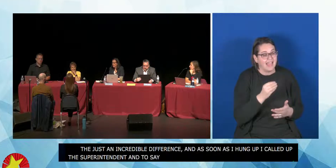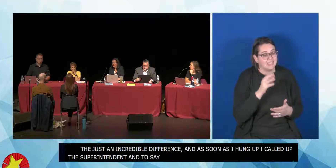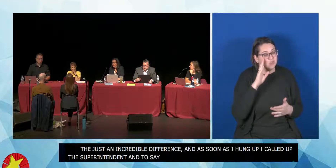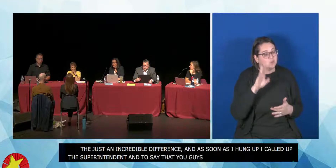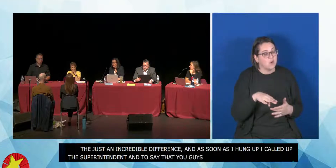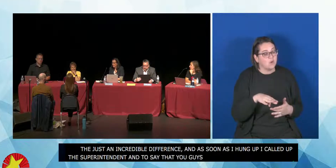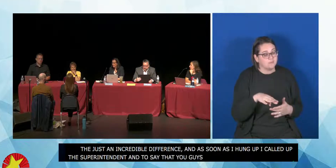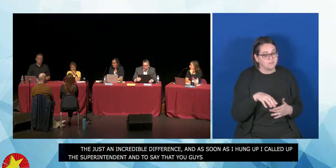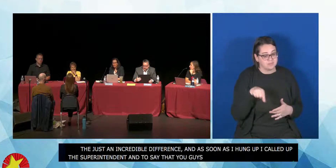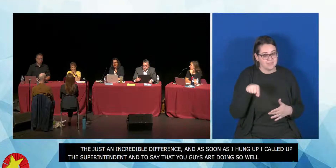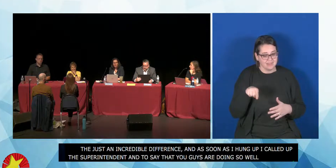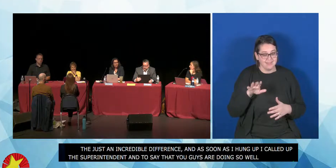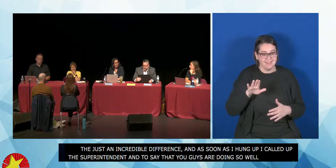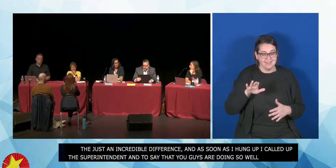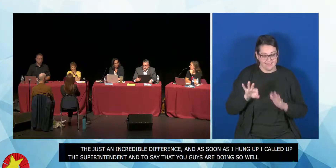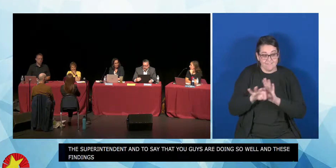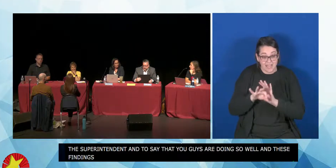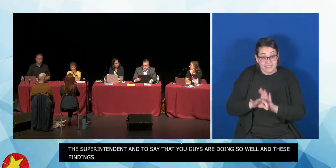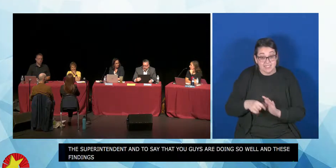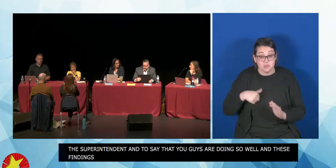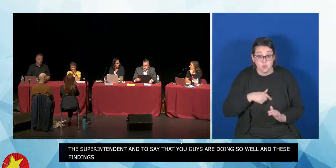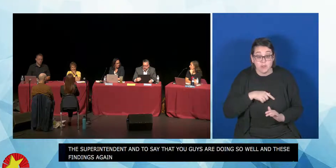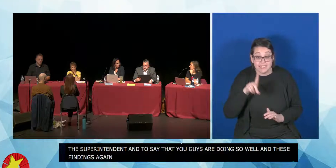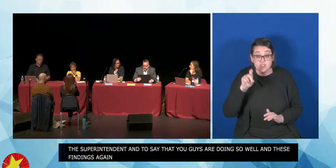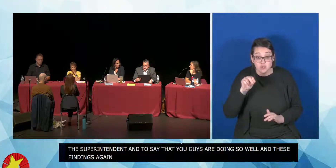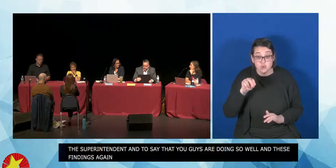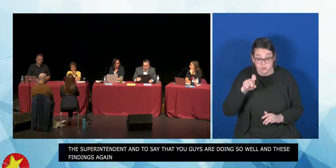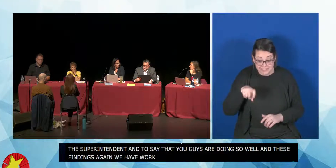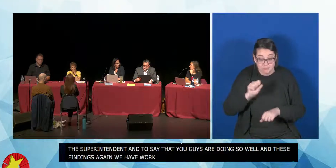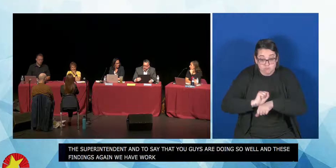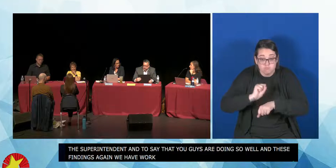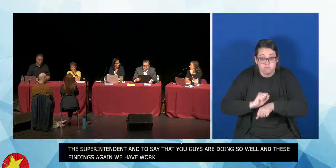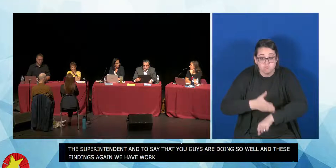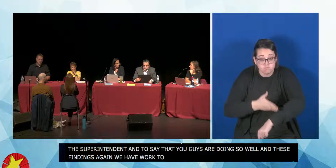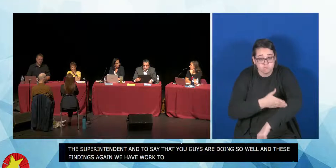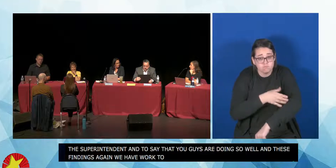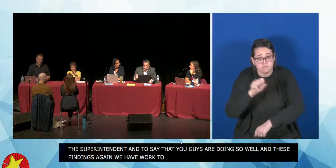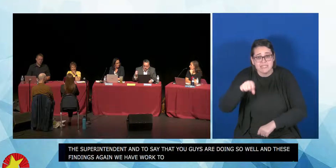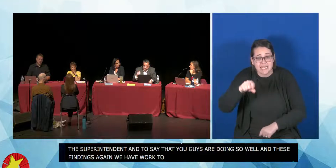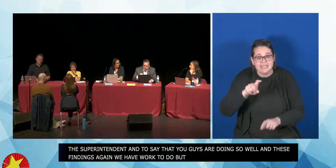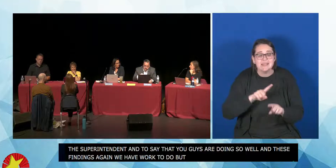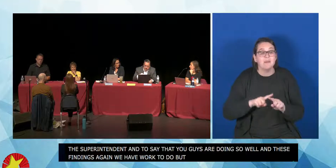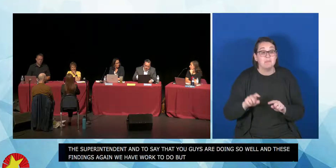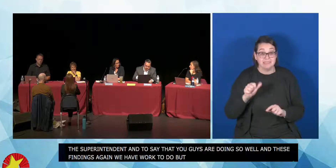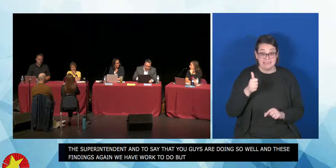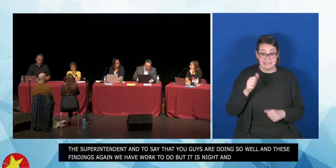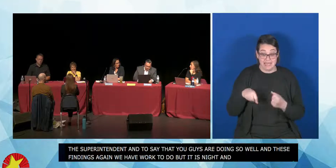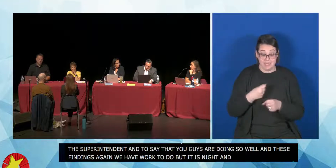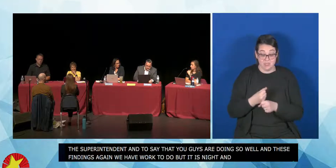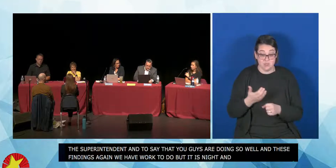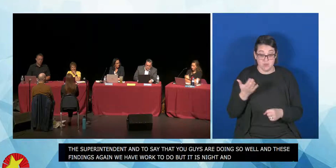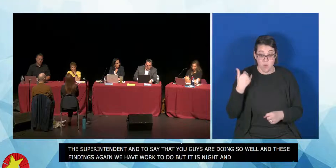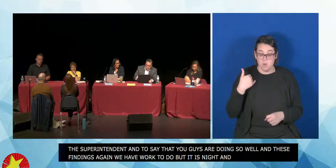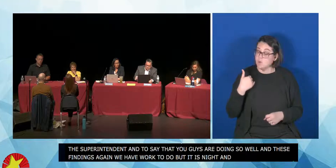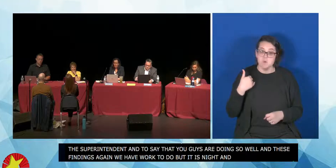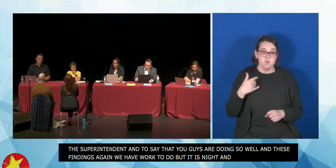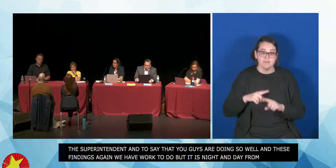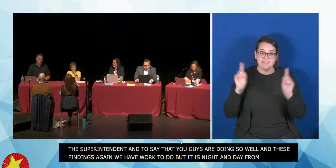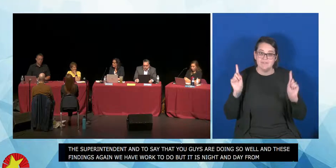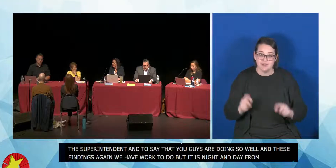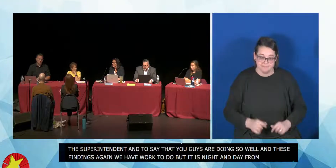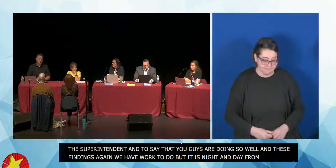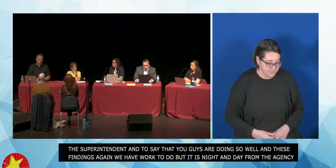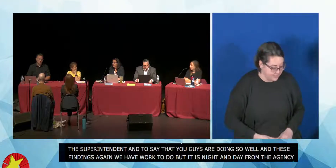These findings, again, we have work to do, but it is night and day from where the agency was 10 years ago.